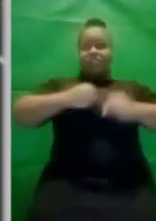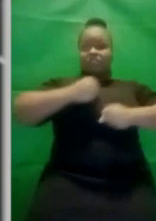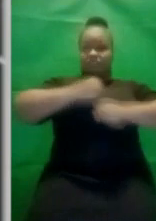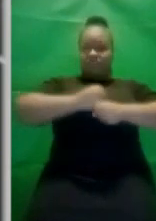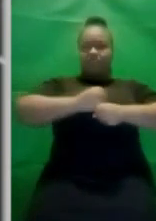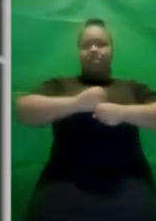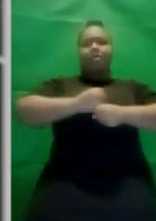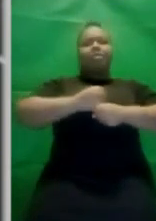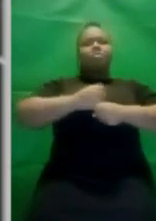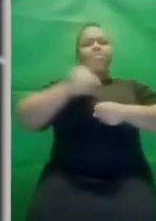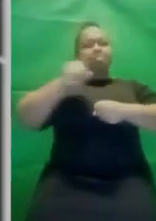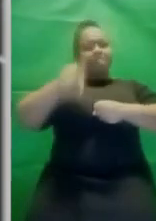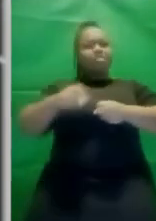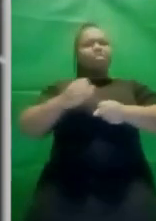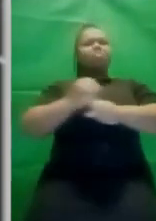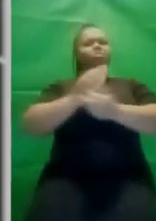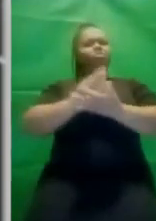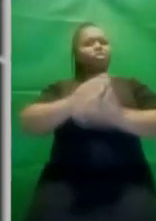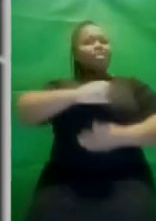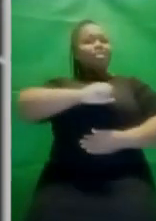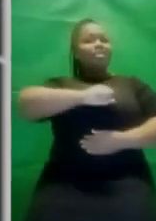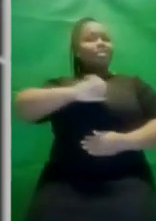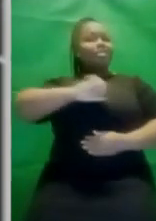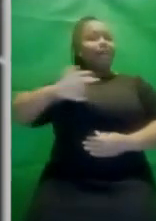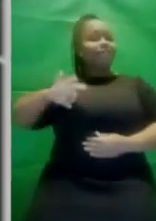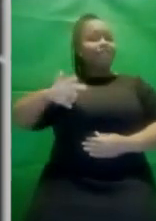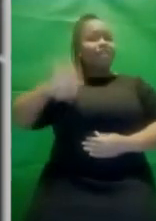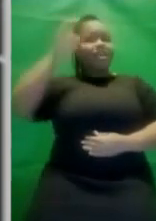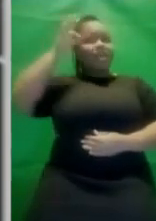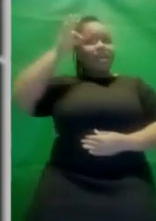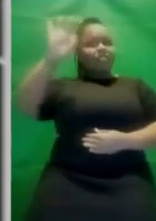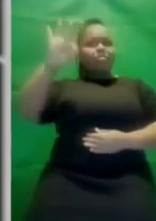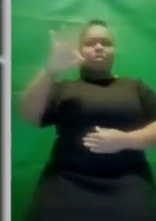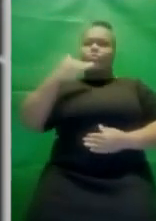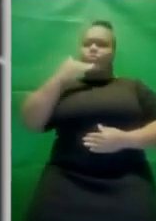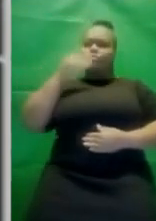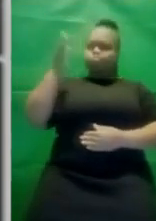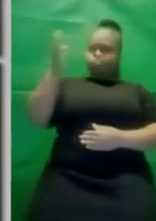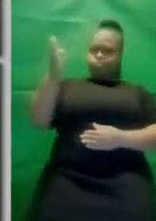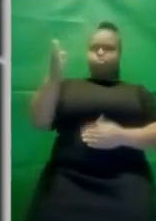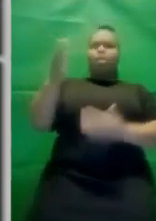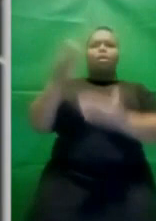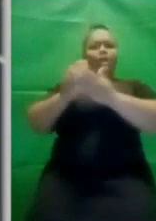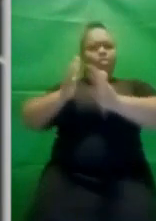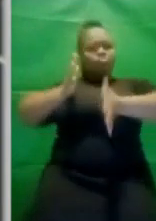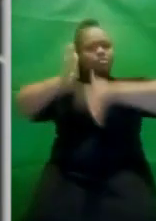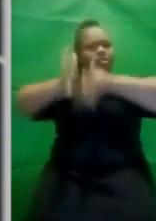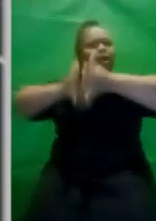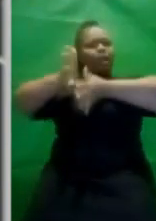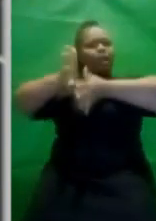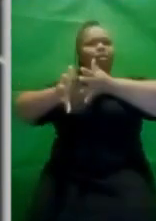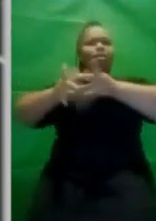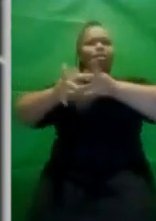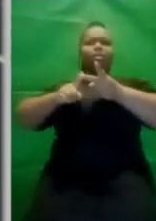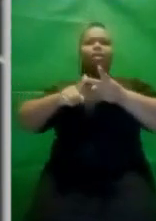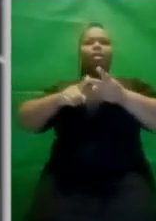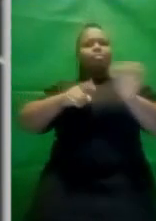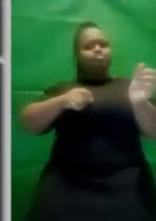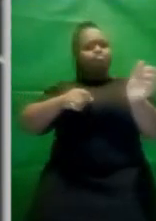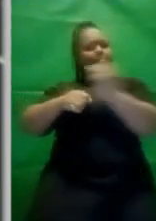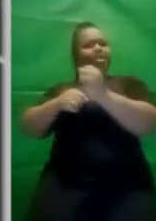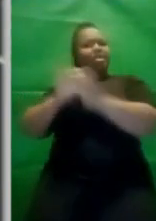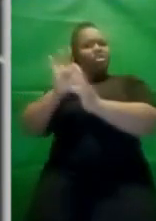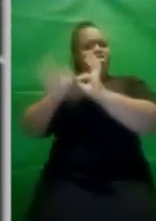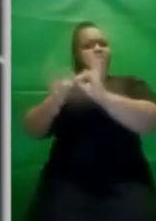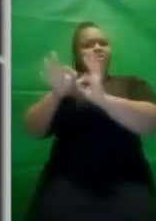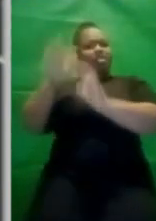human capital that can actually provide interpretation as well as the necessary translation services within these departments.